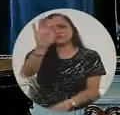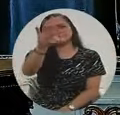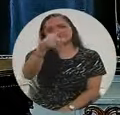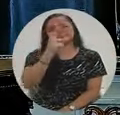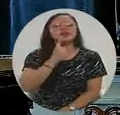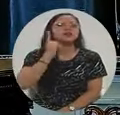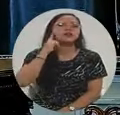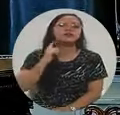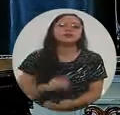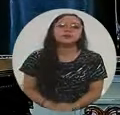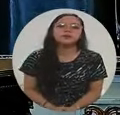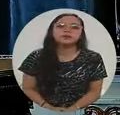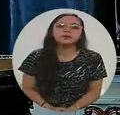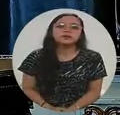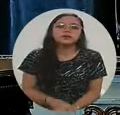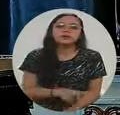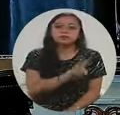I will tell you this.